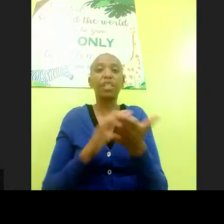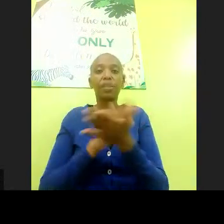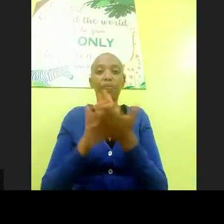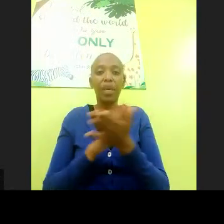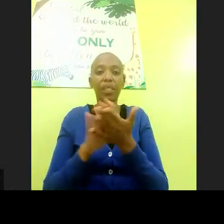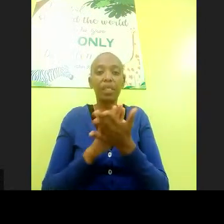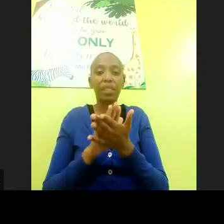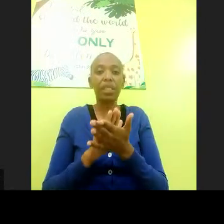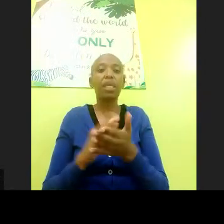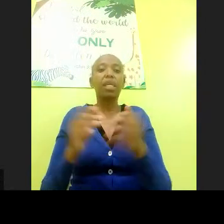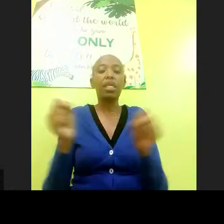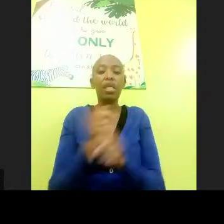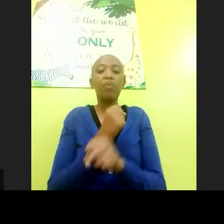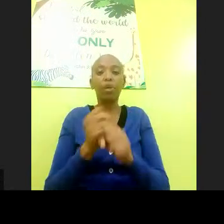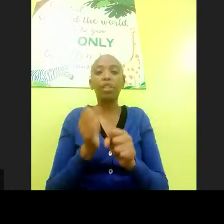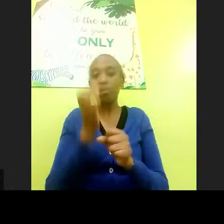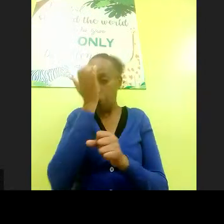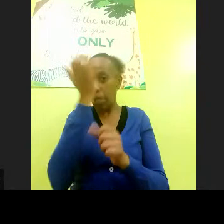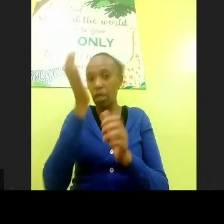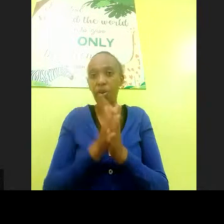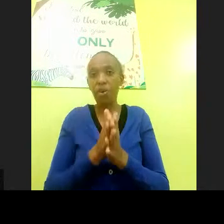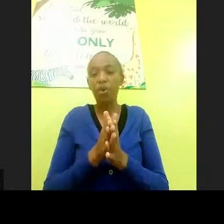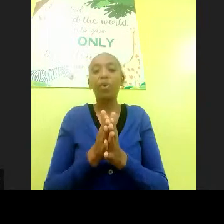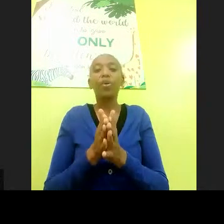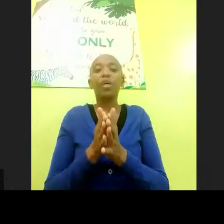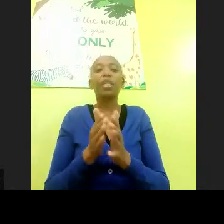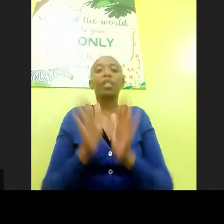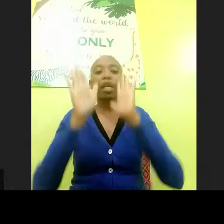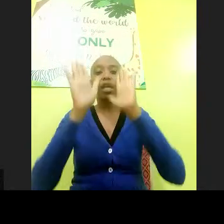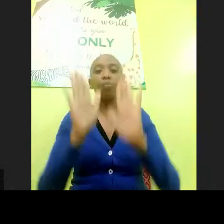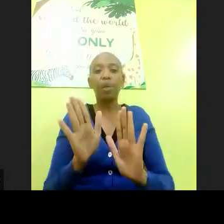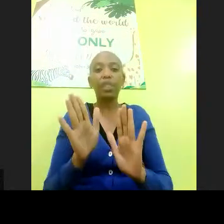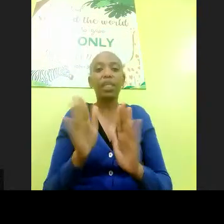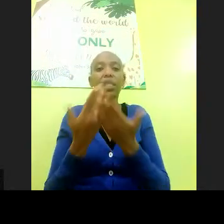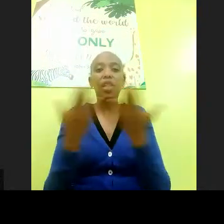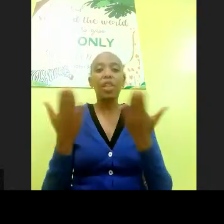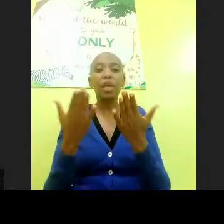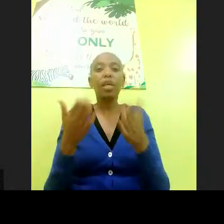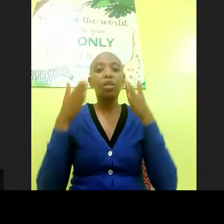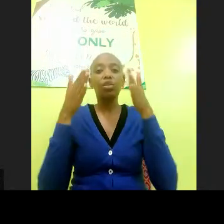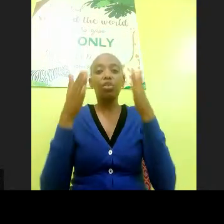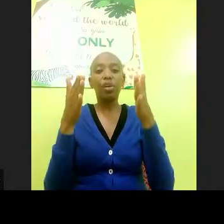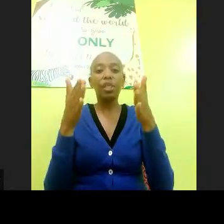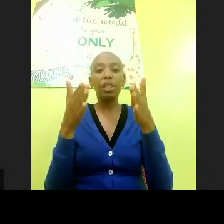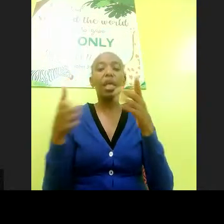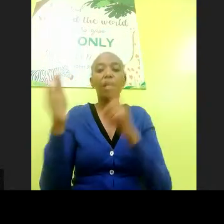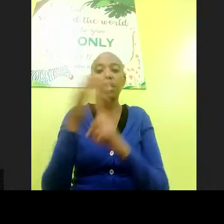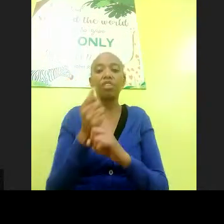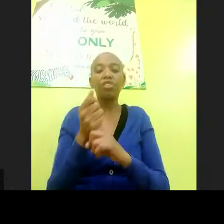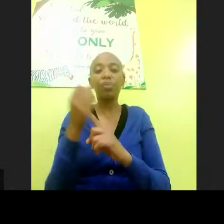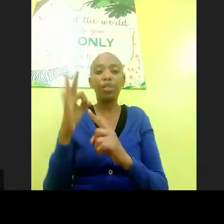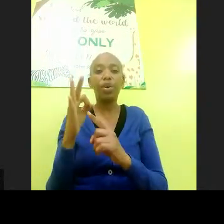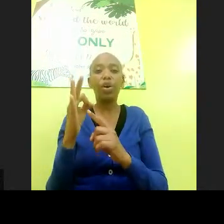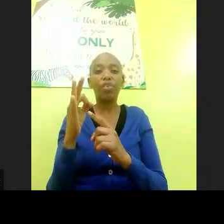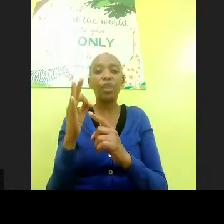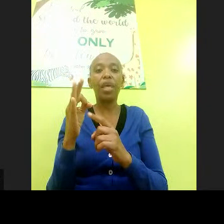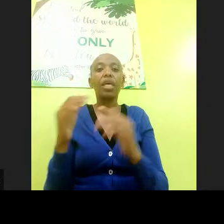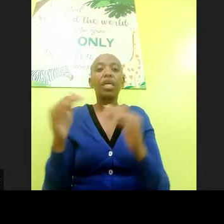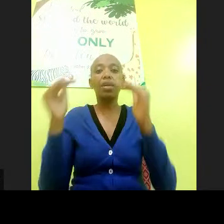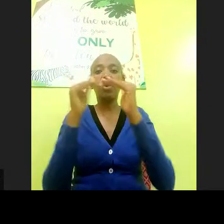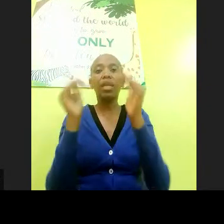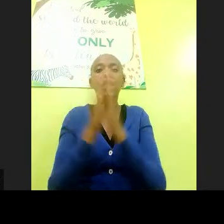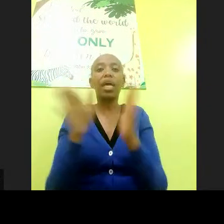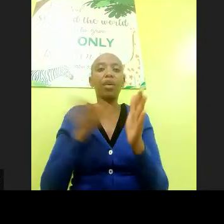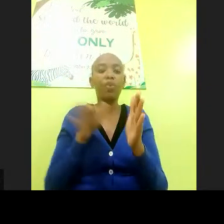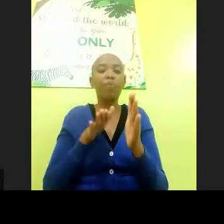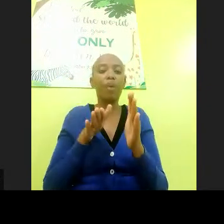be overemphasized. It is a critical component towards the fulfillment of gender equality and women empowerment